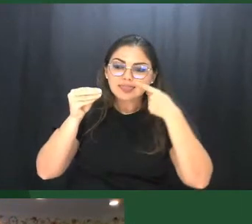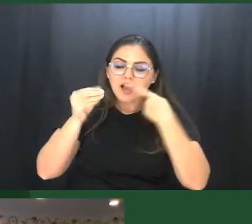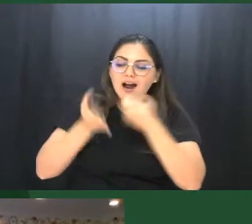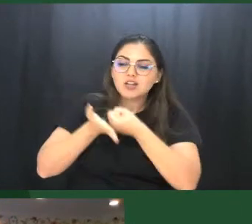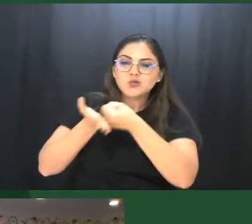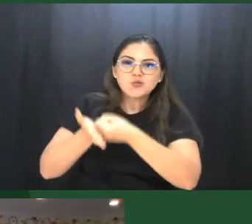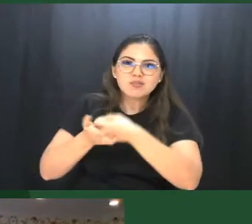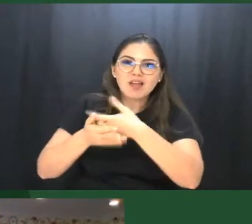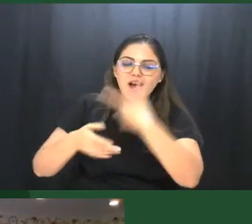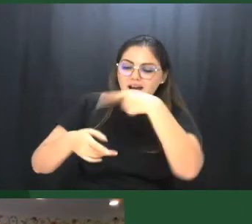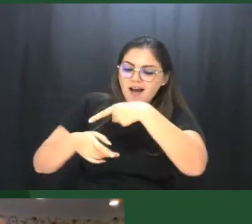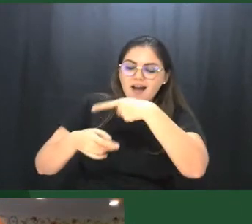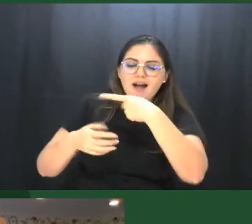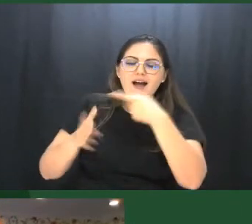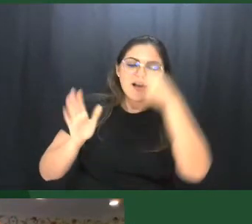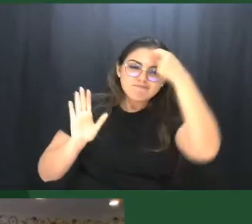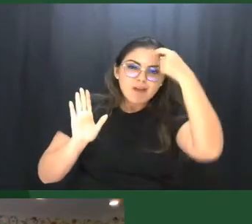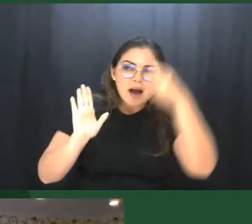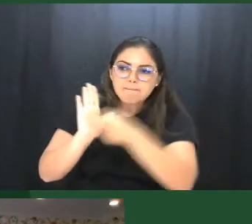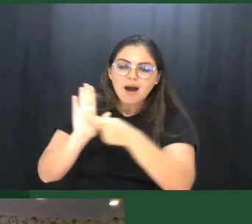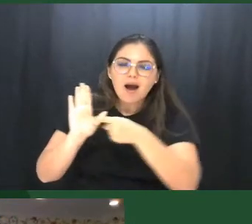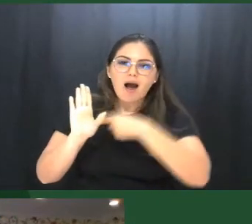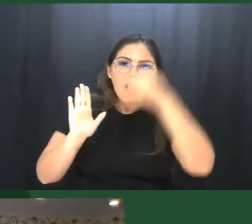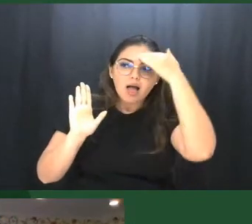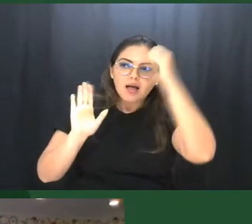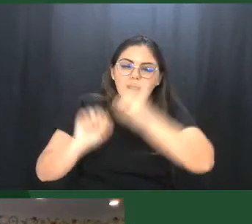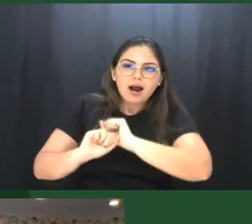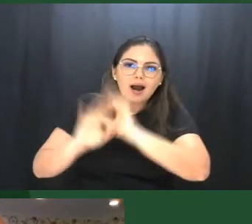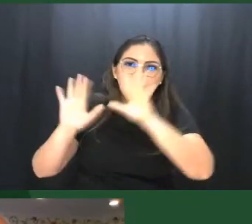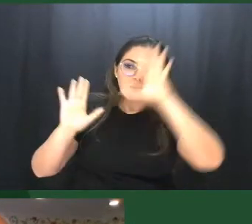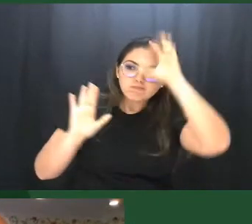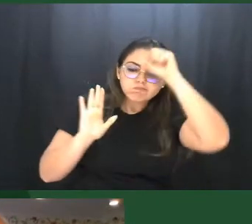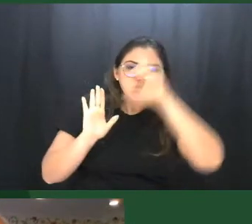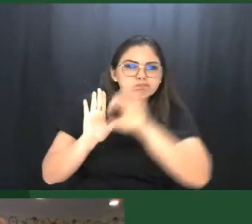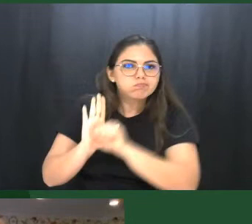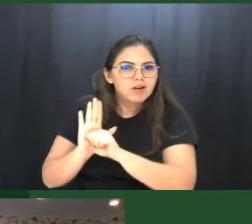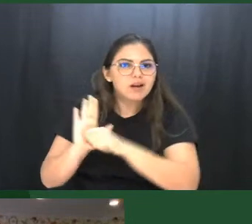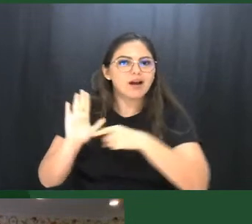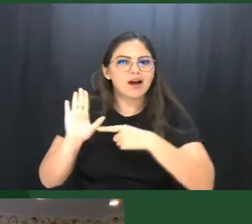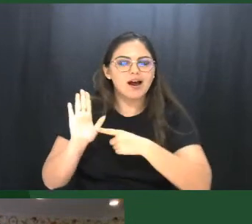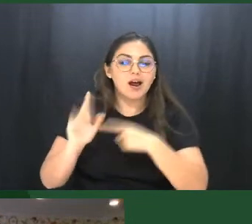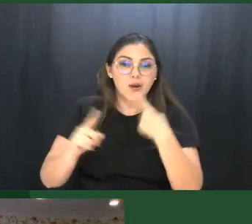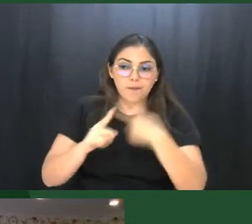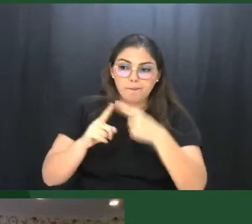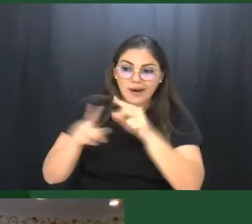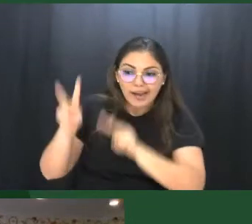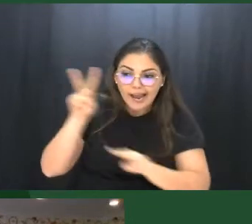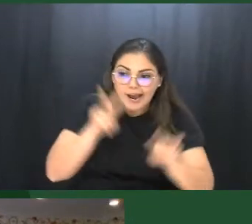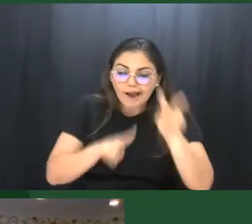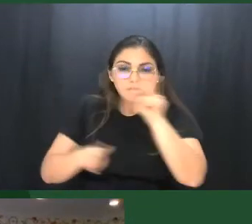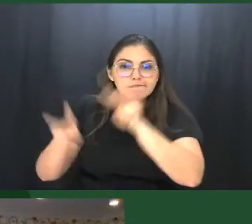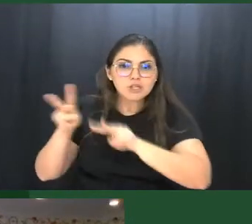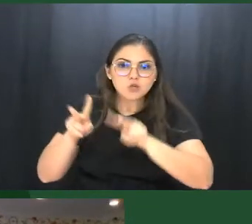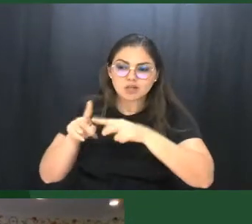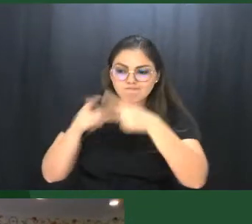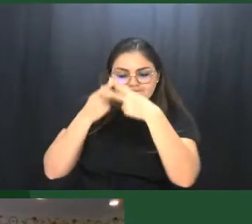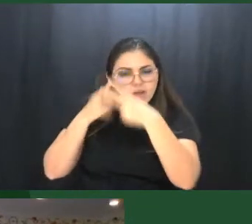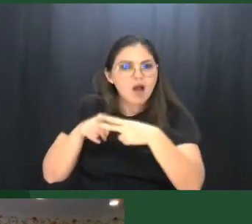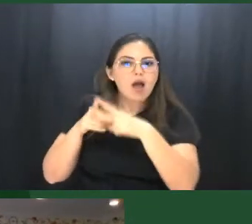powerful tool that, when designed correctly, helps enormously. It gives our eyes,